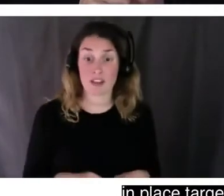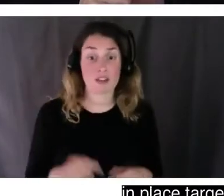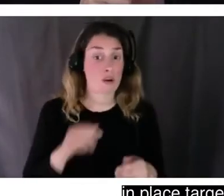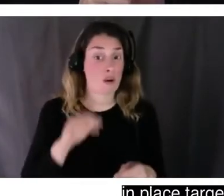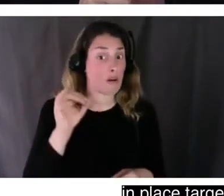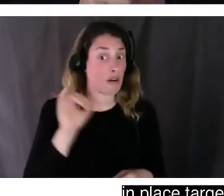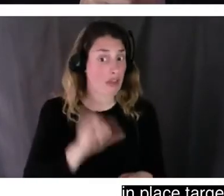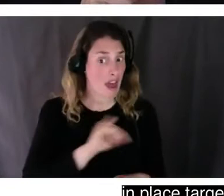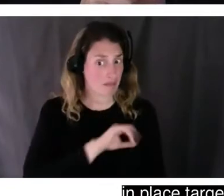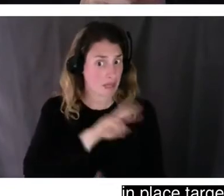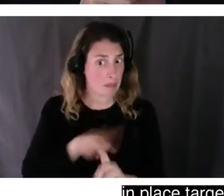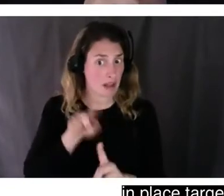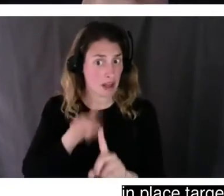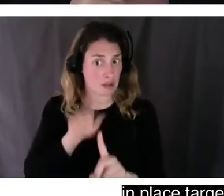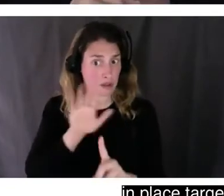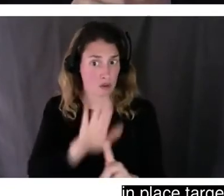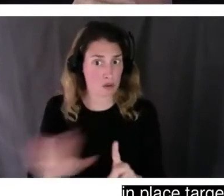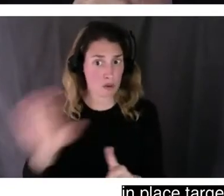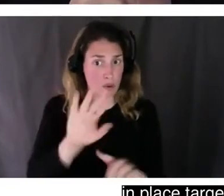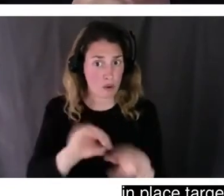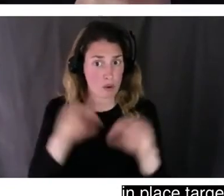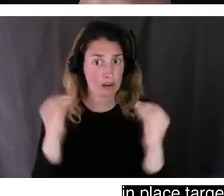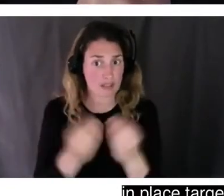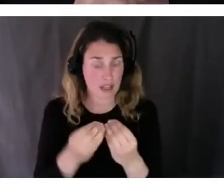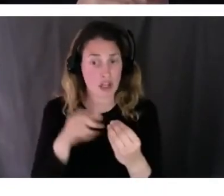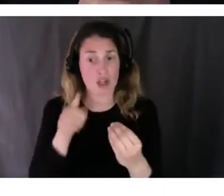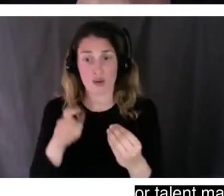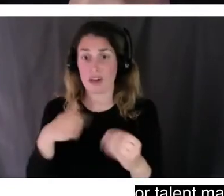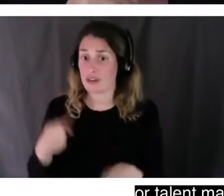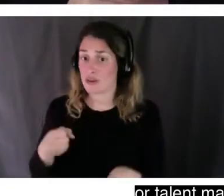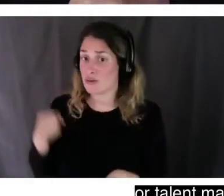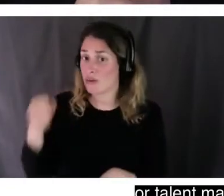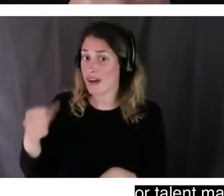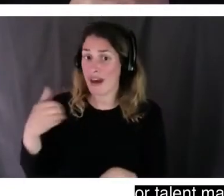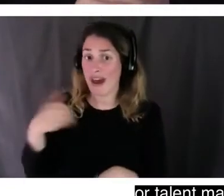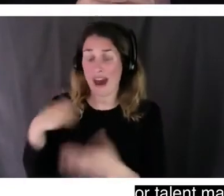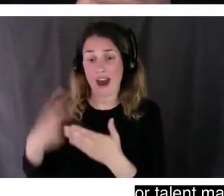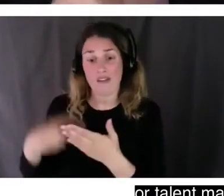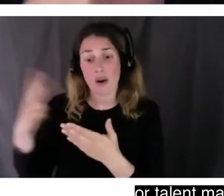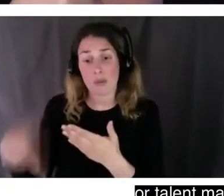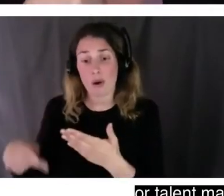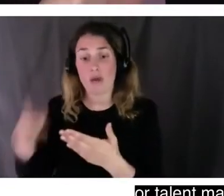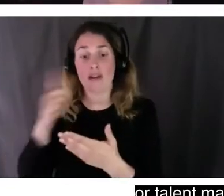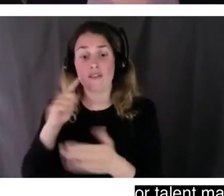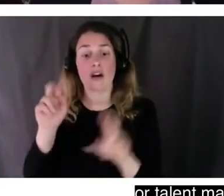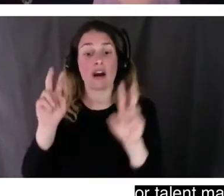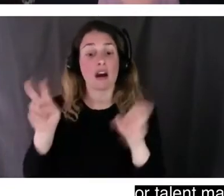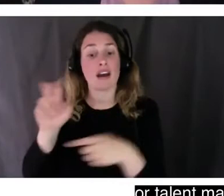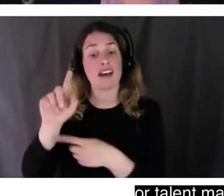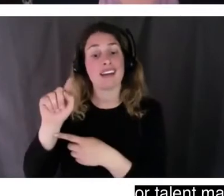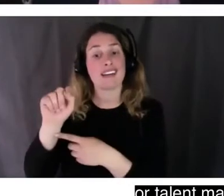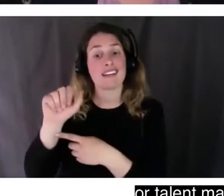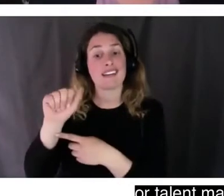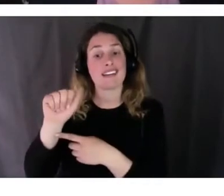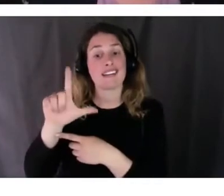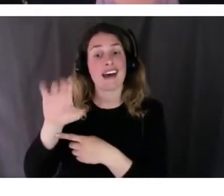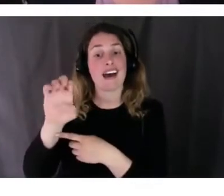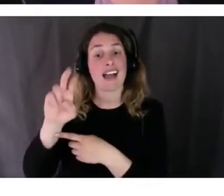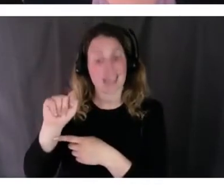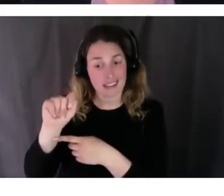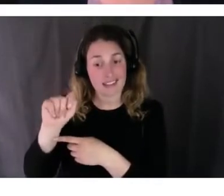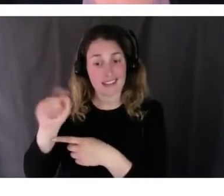place targeted talent management programs, or talent management related programs that